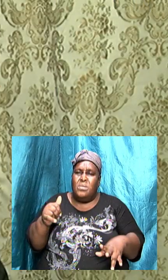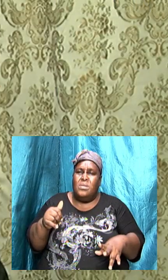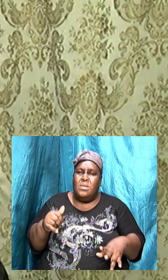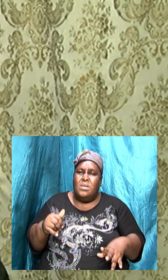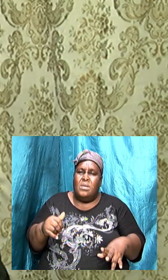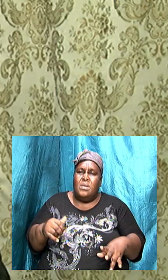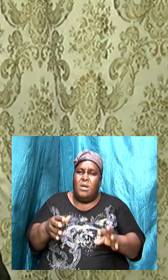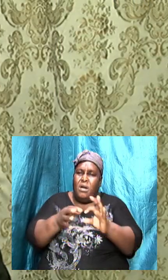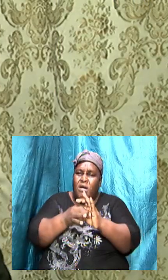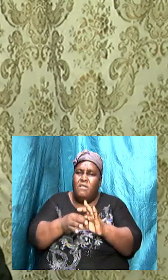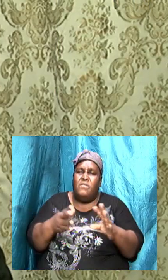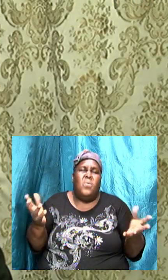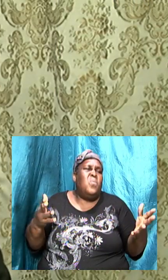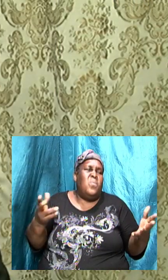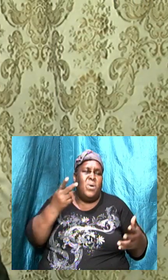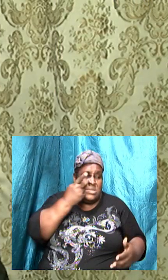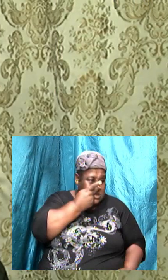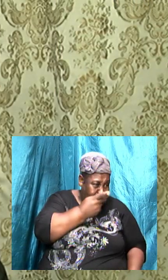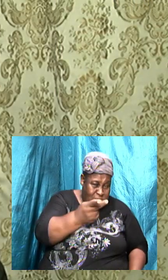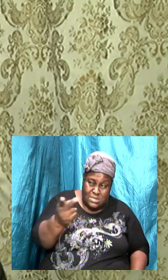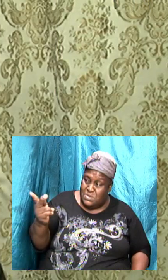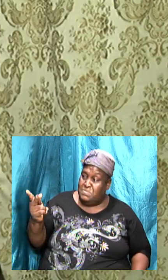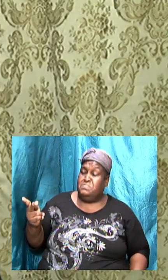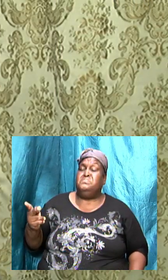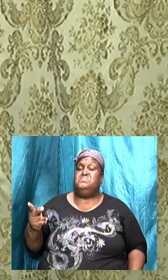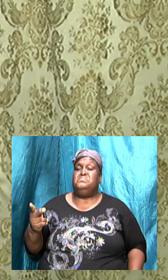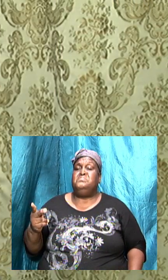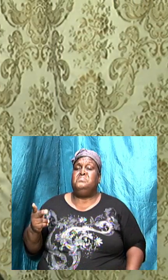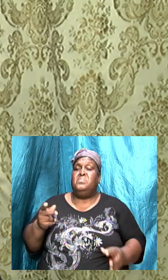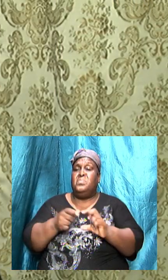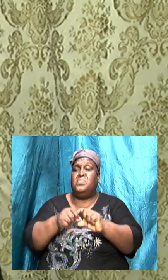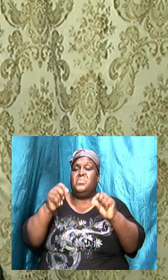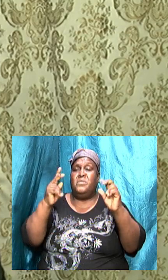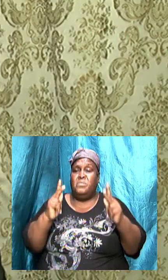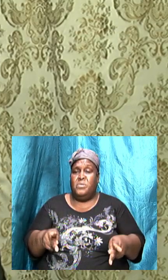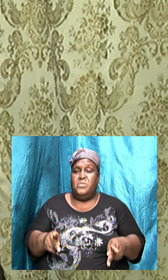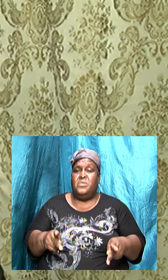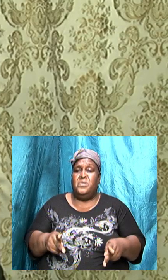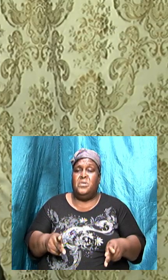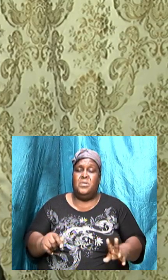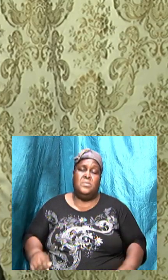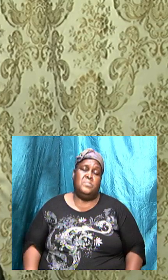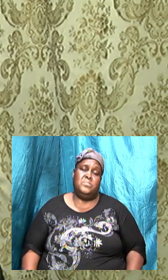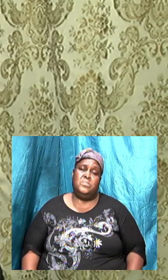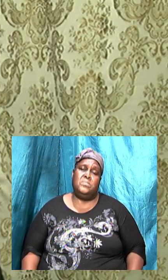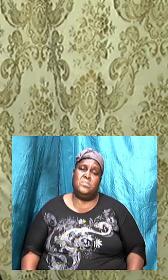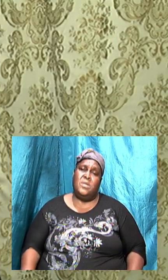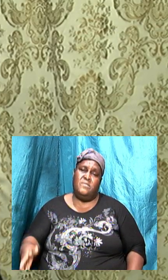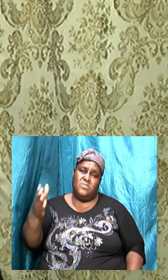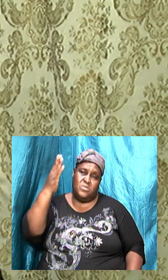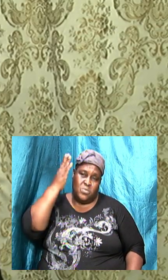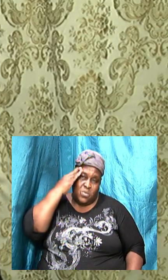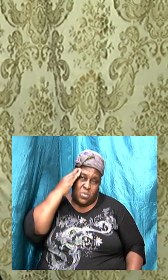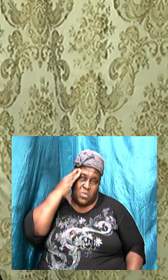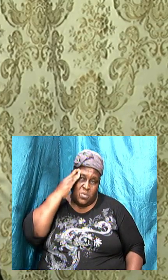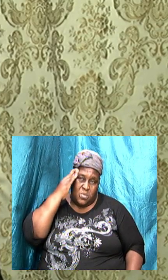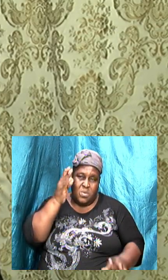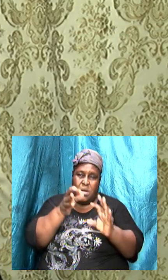we see of the person, based on what we know of the